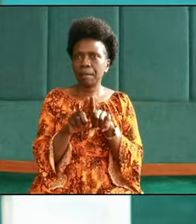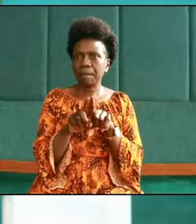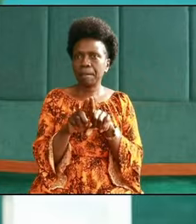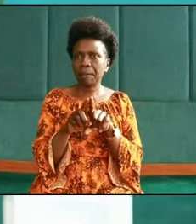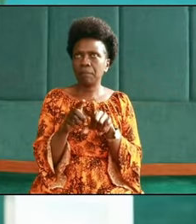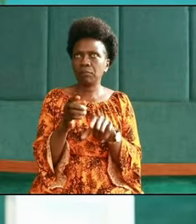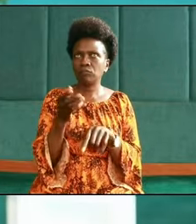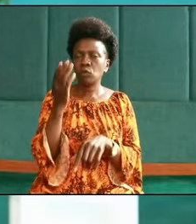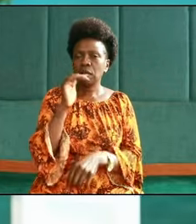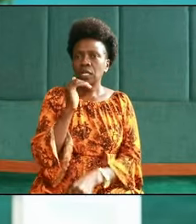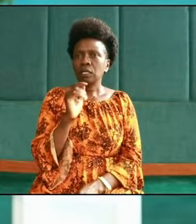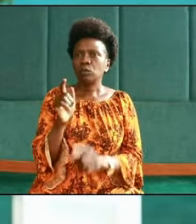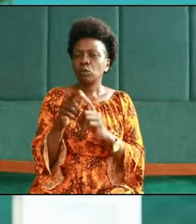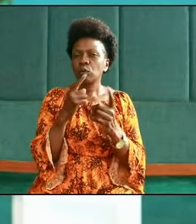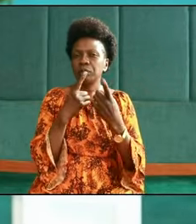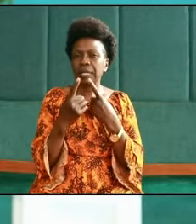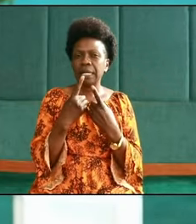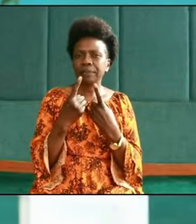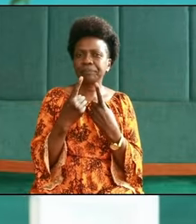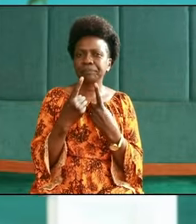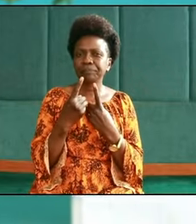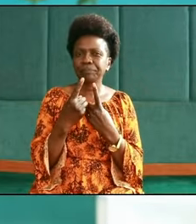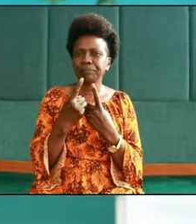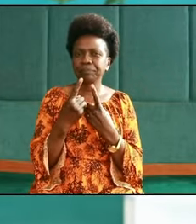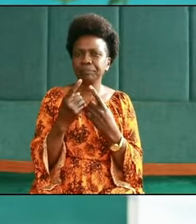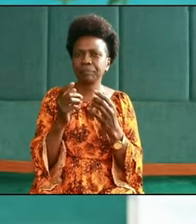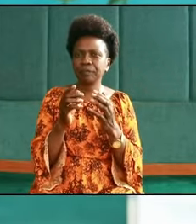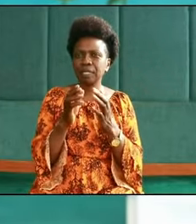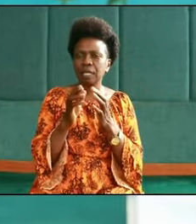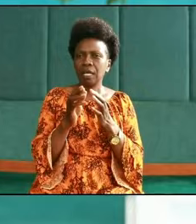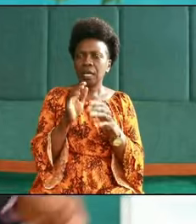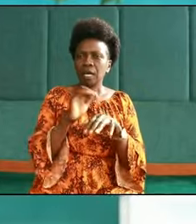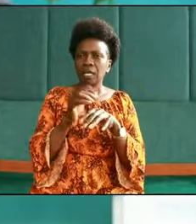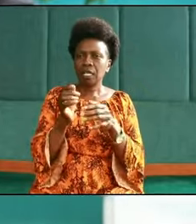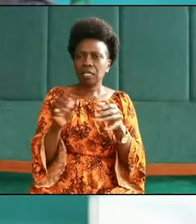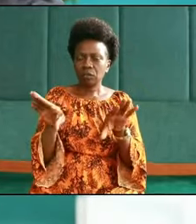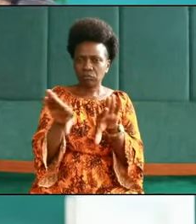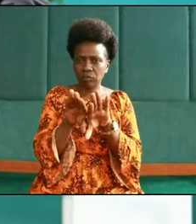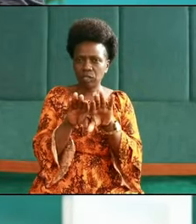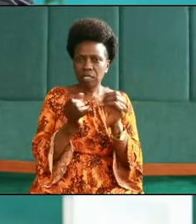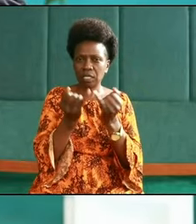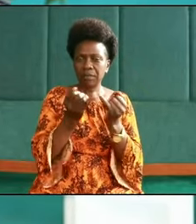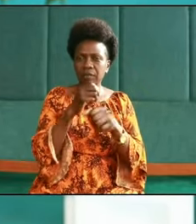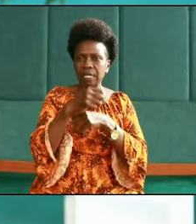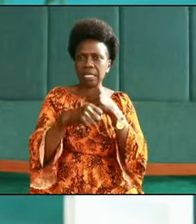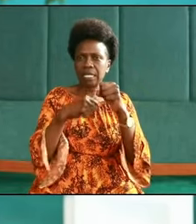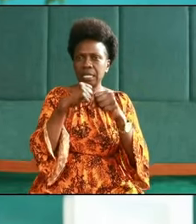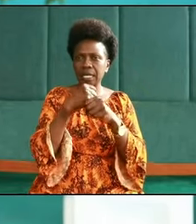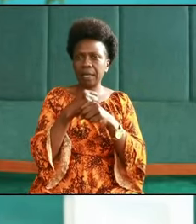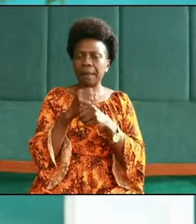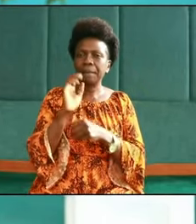was asked to speak at this closing Sabbath of the year,